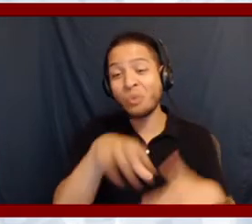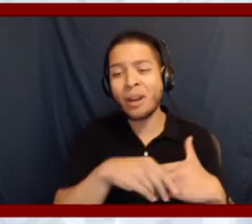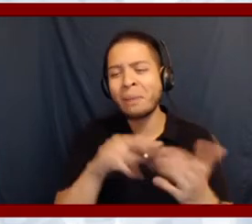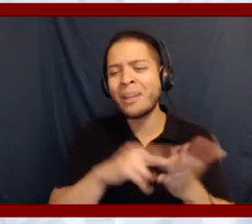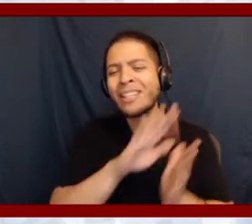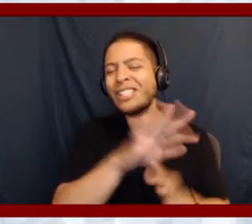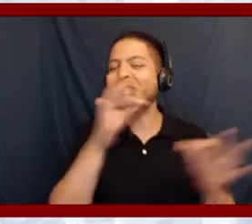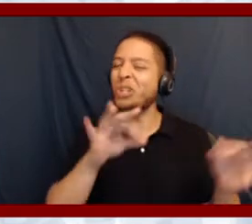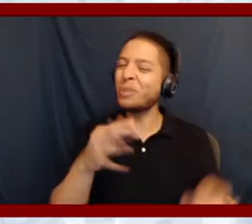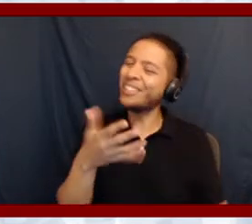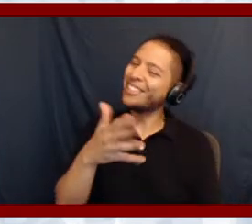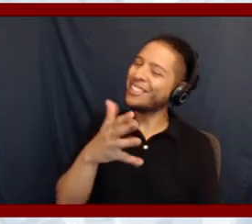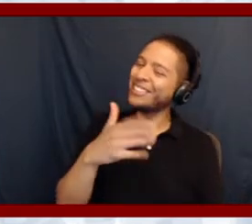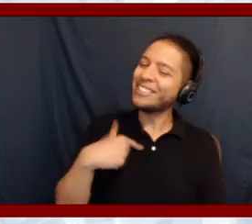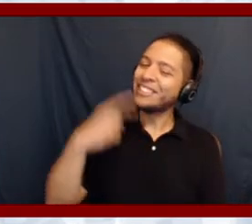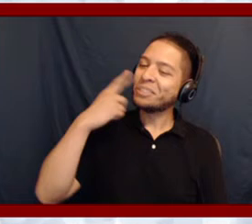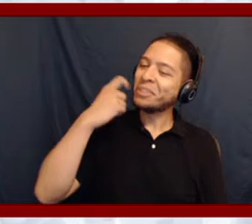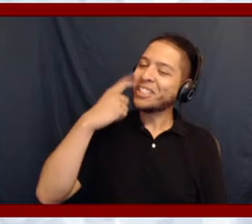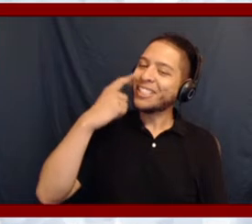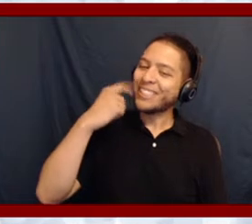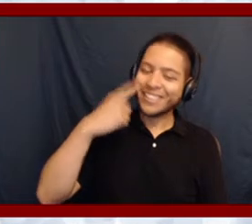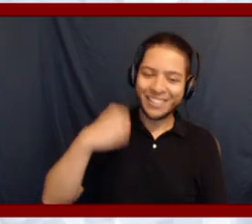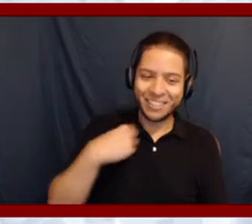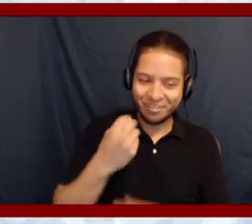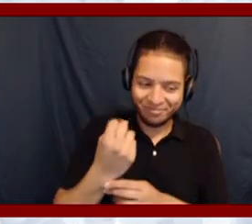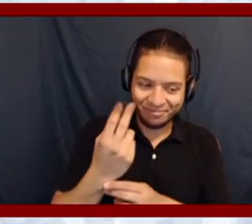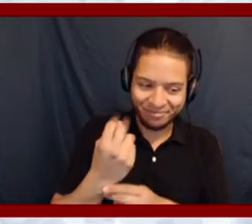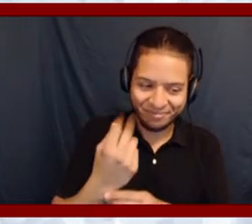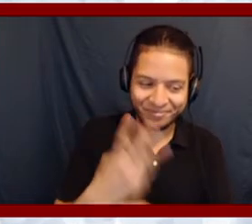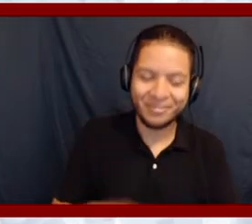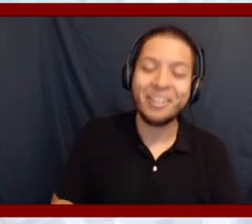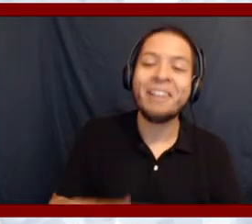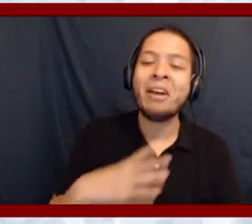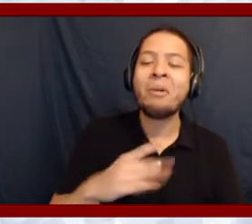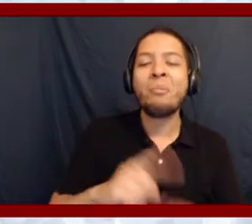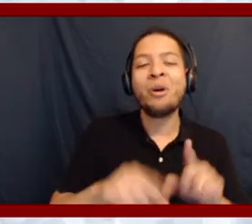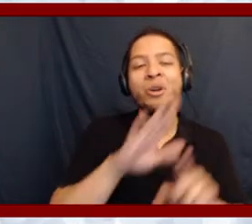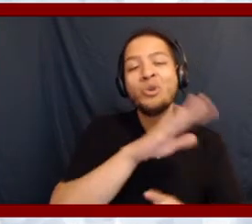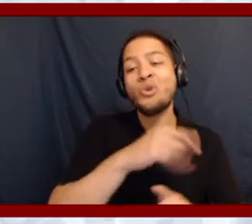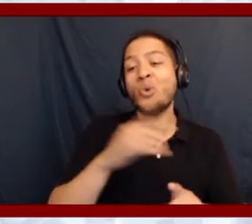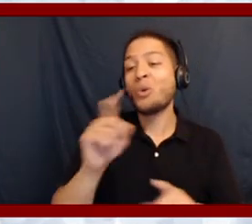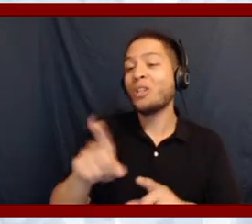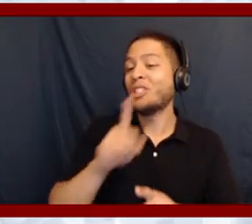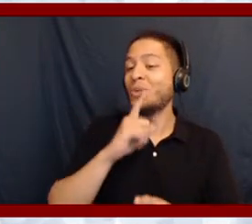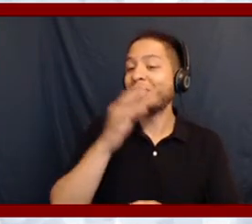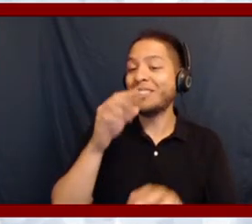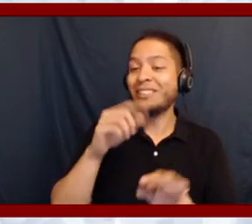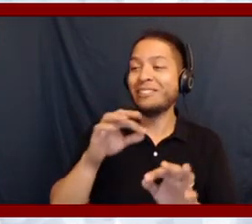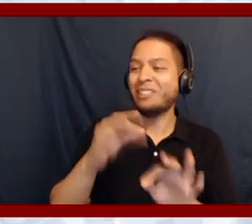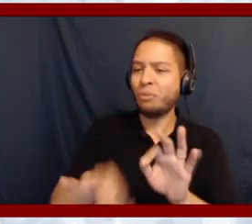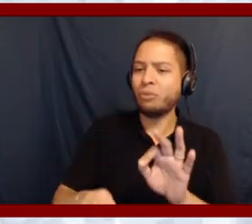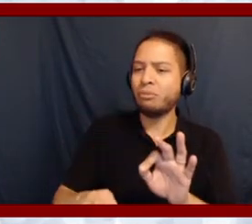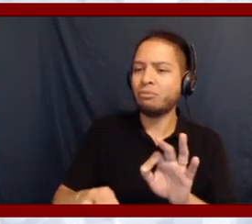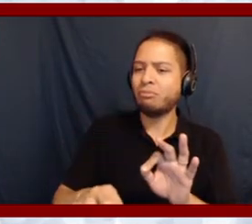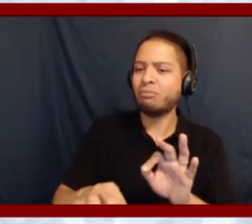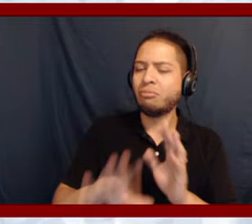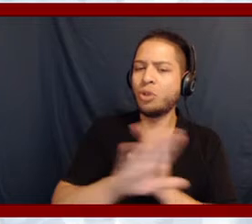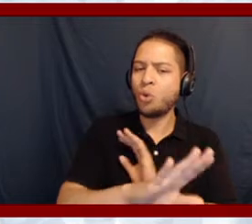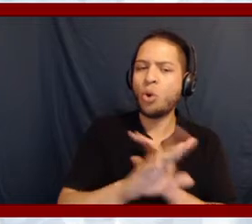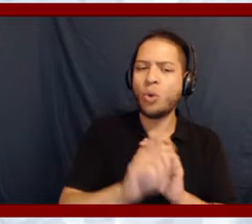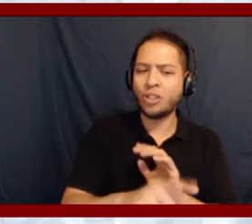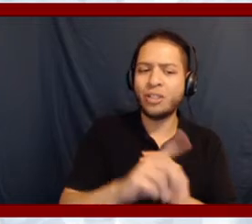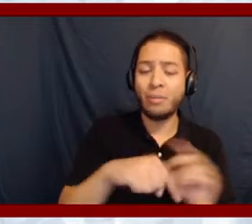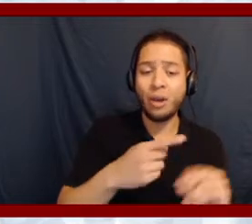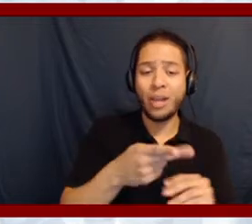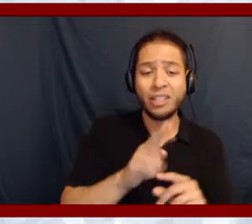But your question is very simple, and it's about HBCUs, but it's really about the Black community in general. And so that's why we look